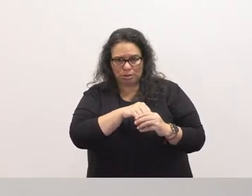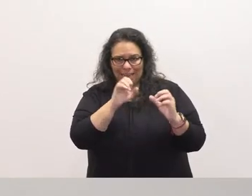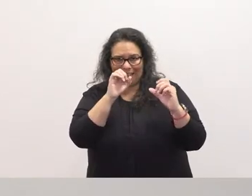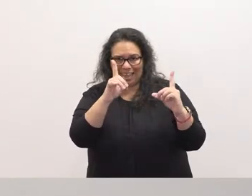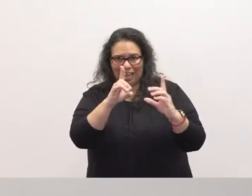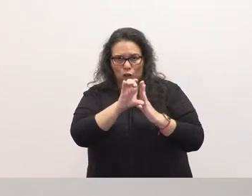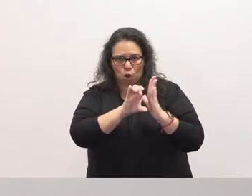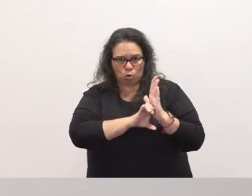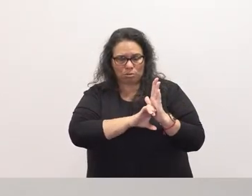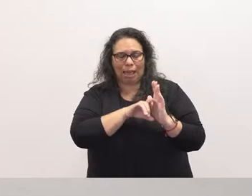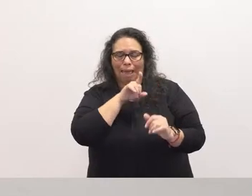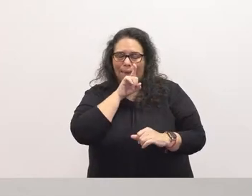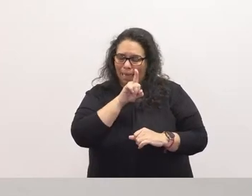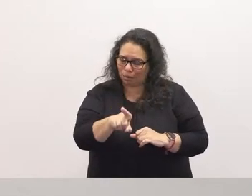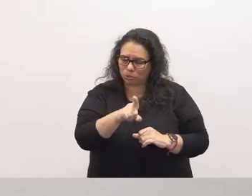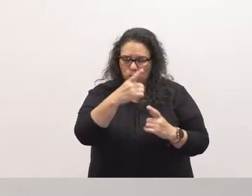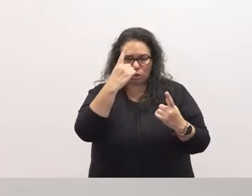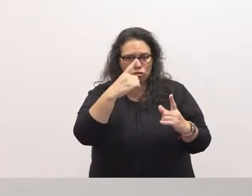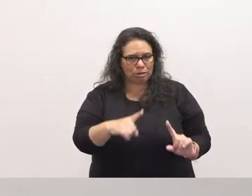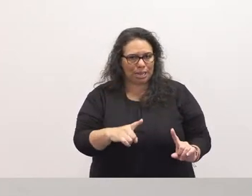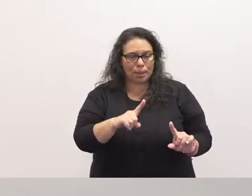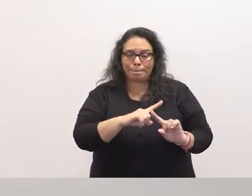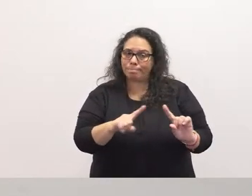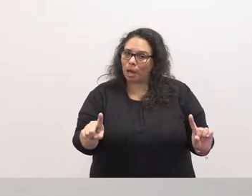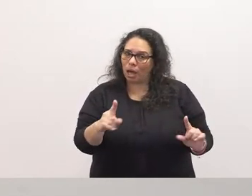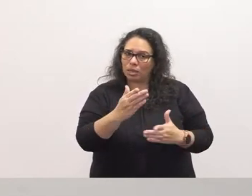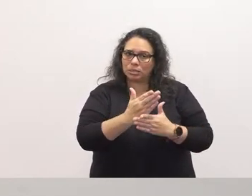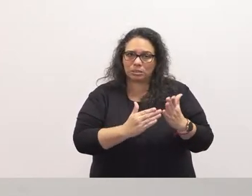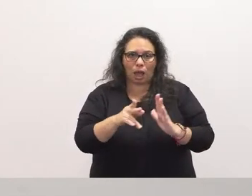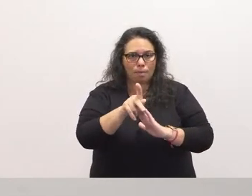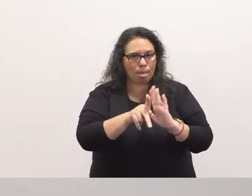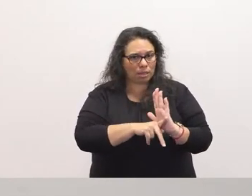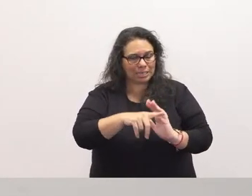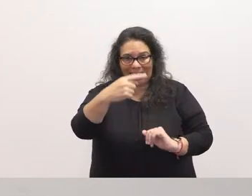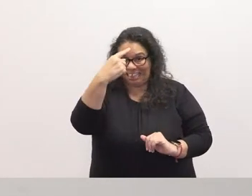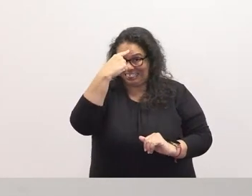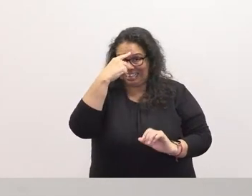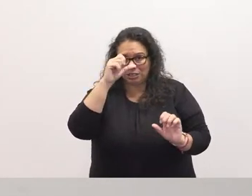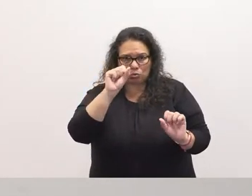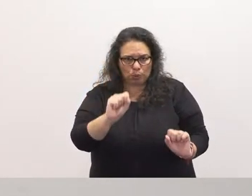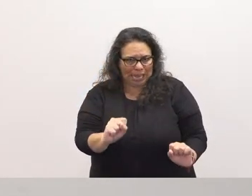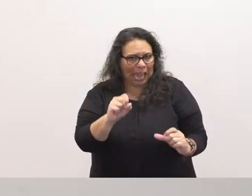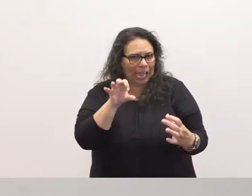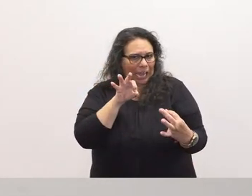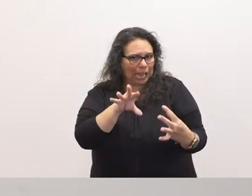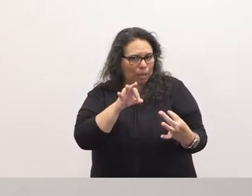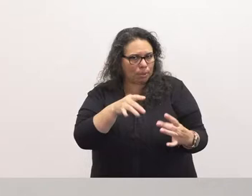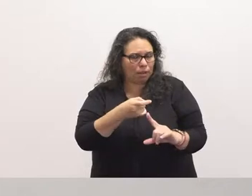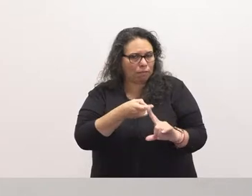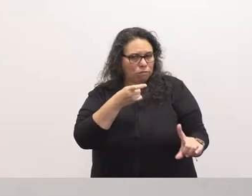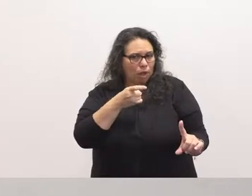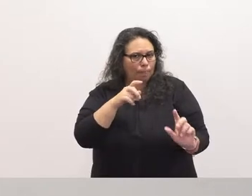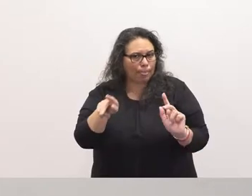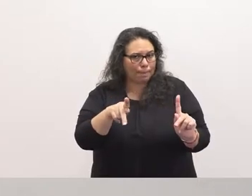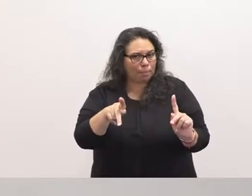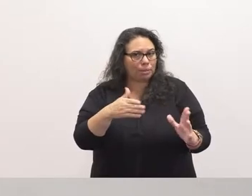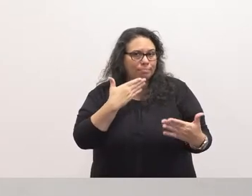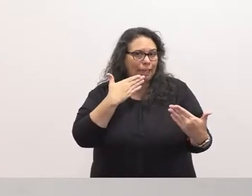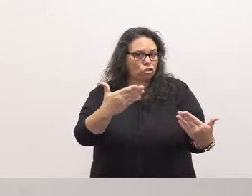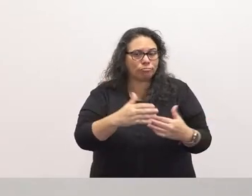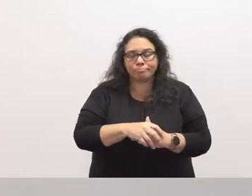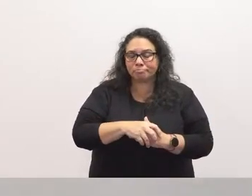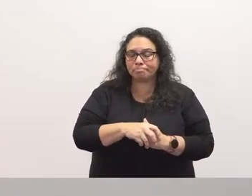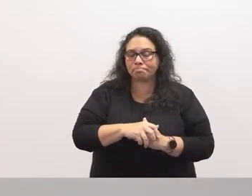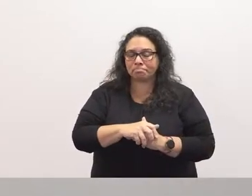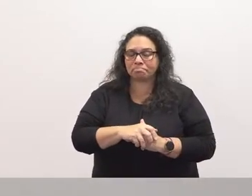laws, absolutely agree, but we do have some policies that I think we can get input from the public. Thank you.